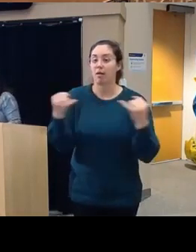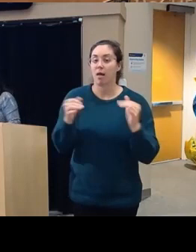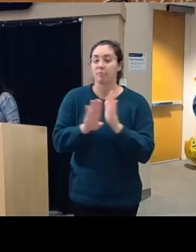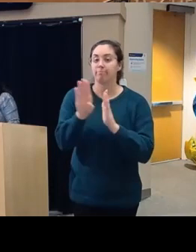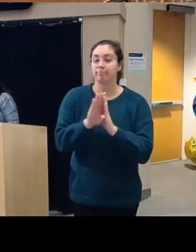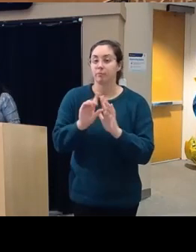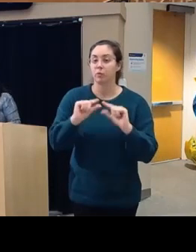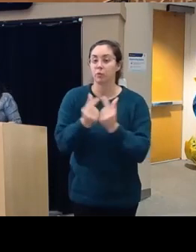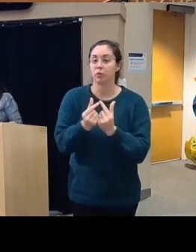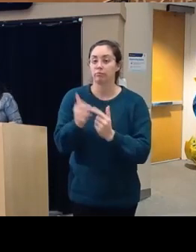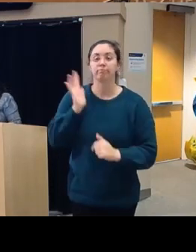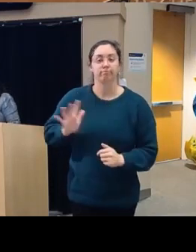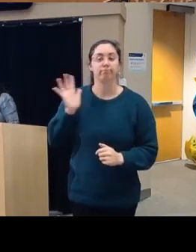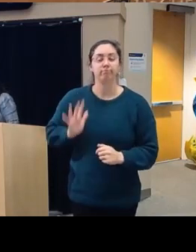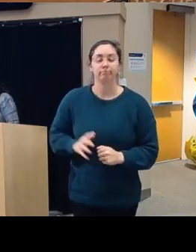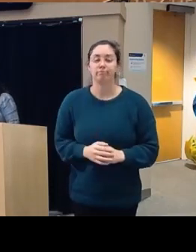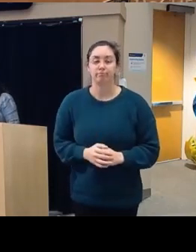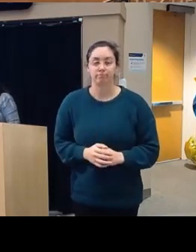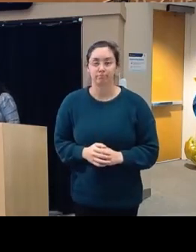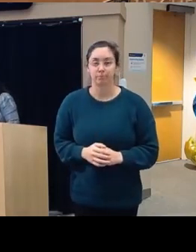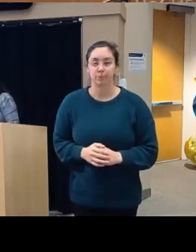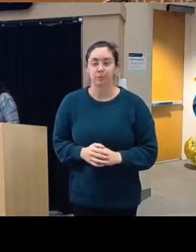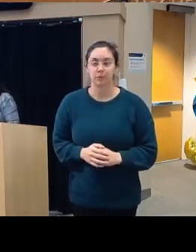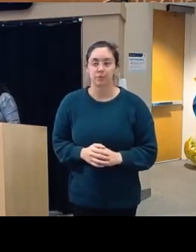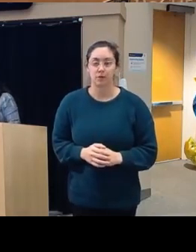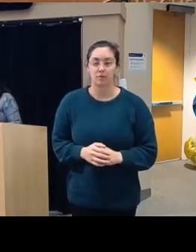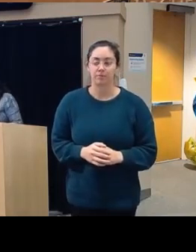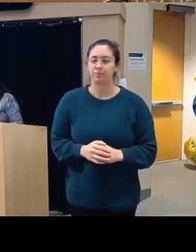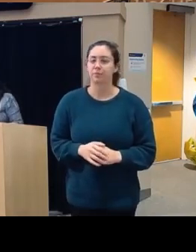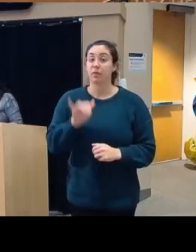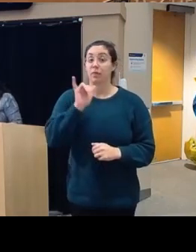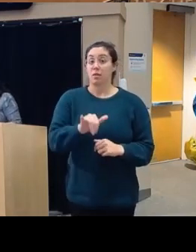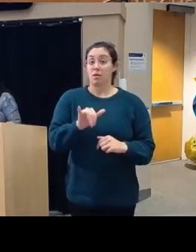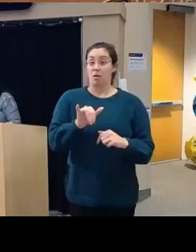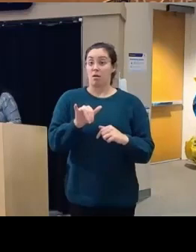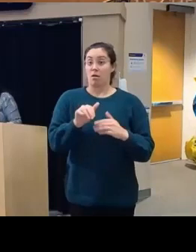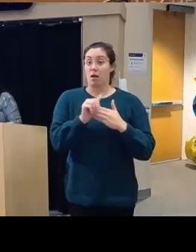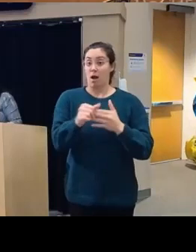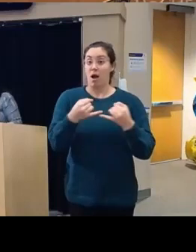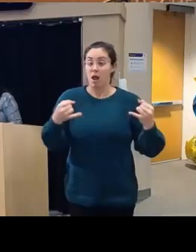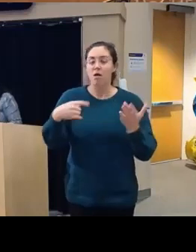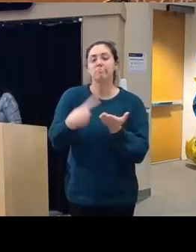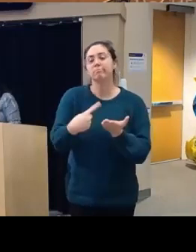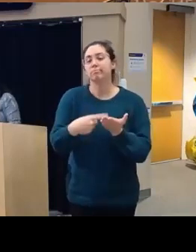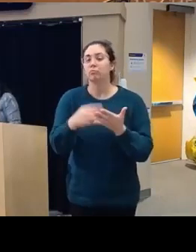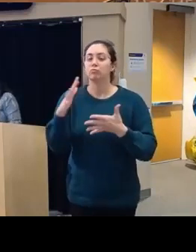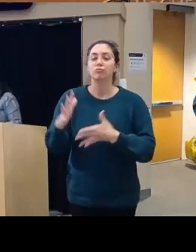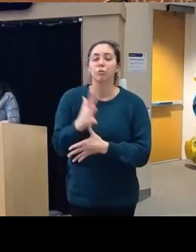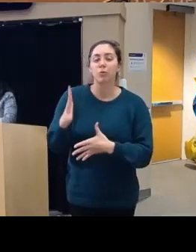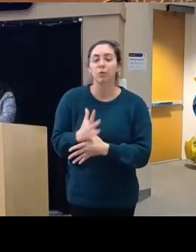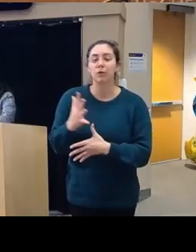group several years ago that kind of talked about priorities